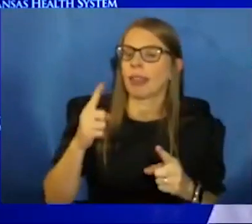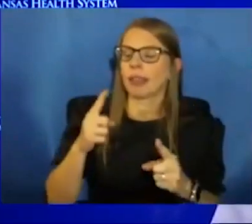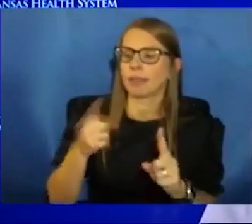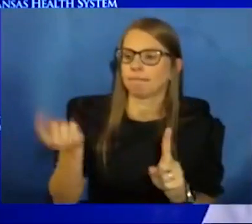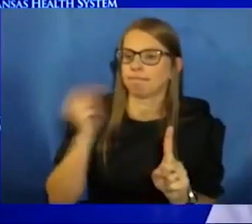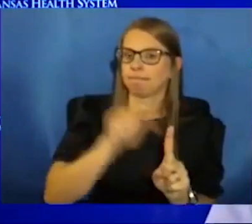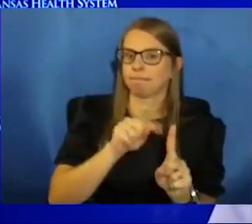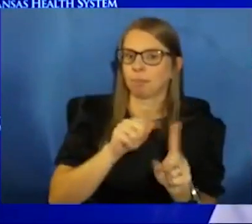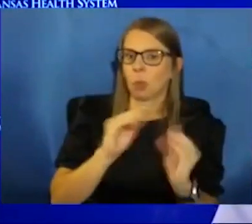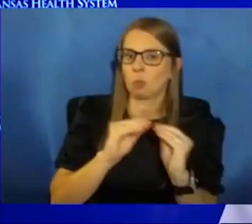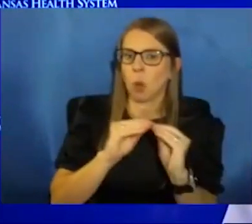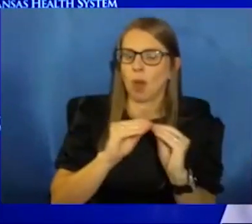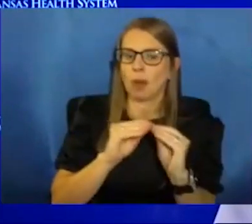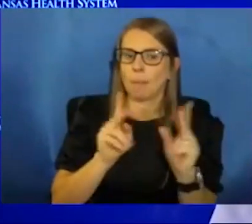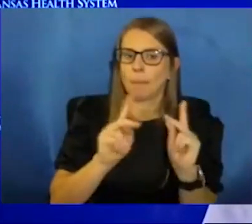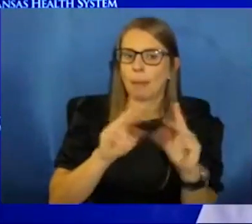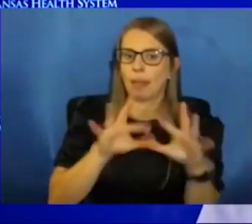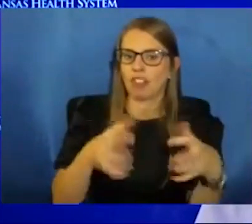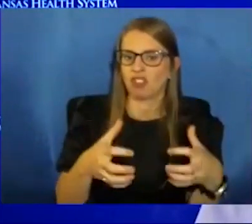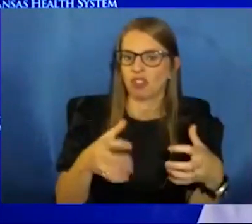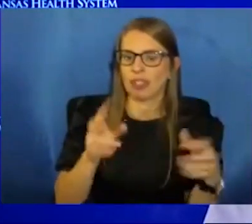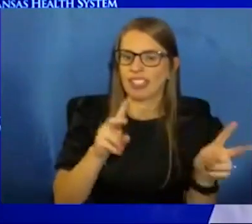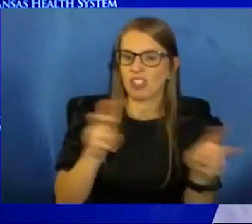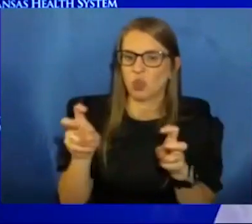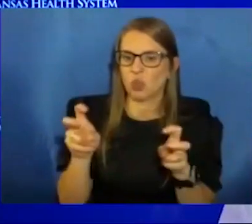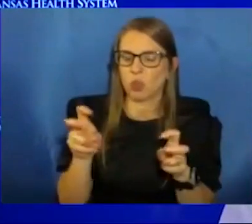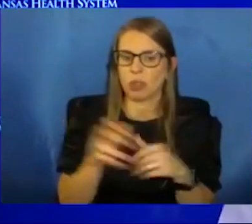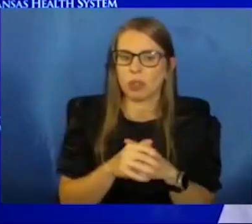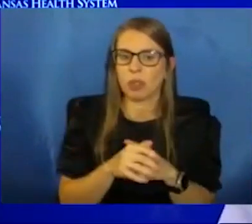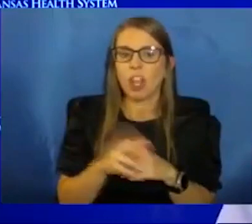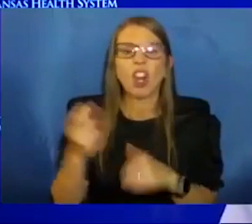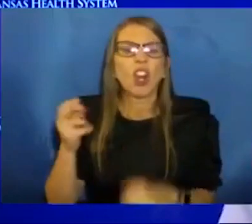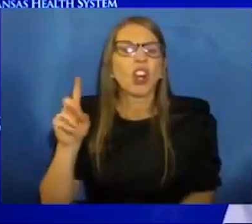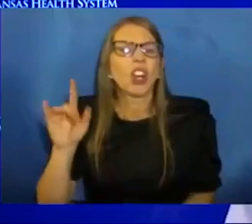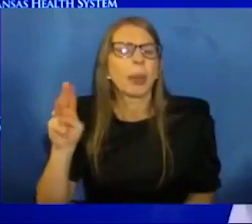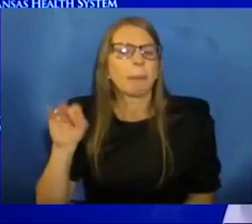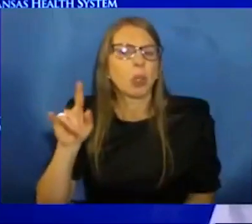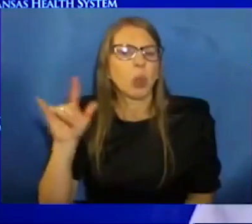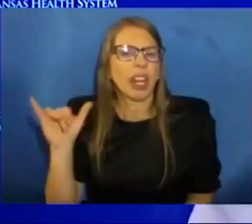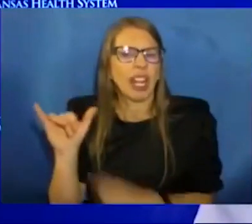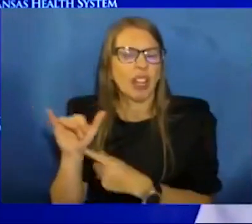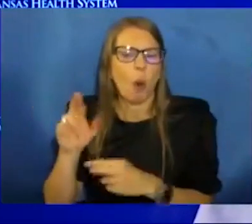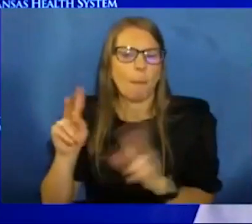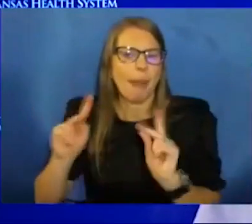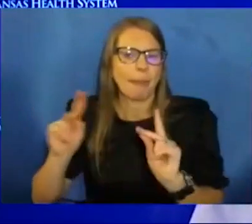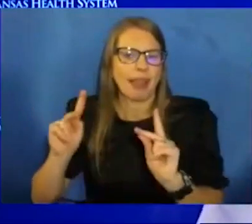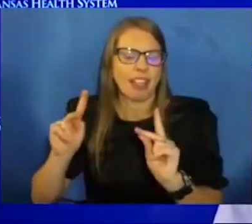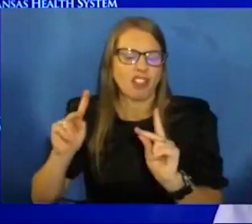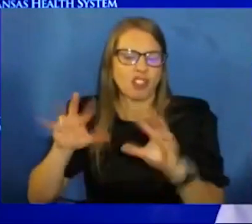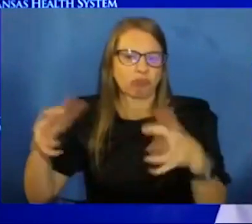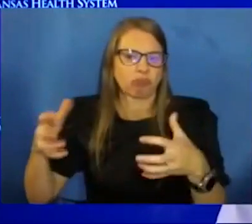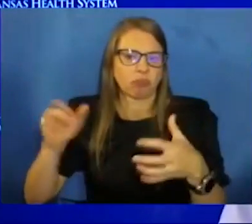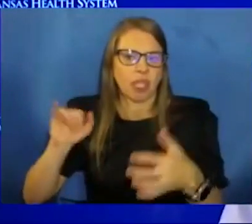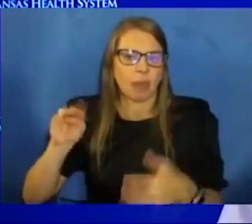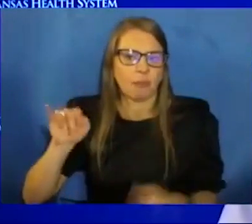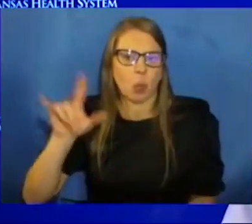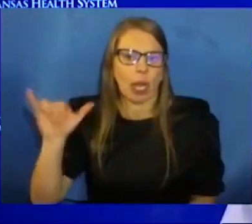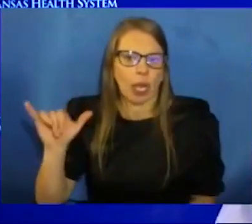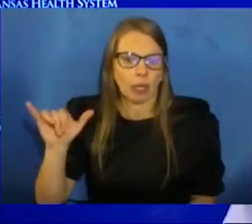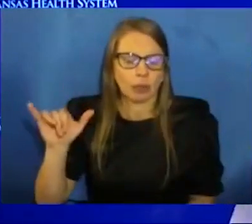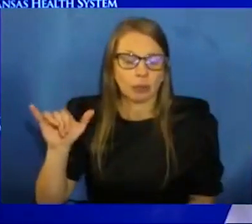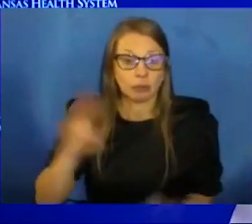those questions, and I'll hold on to the other ones to get to next week. Okay, so Craig is asking a question that we've talked about before, but Dr. Williamson, I want to get your thoughts.